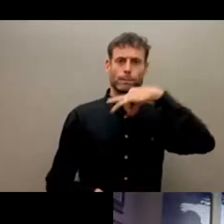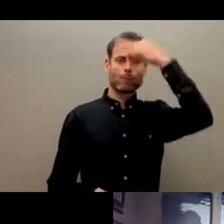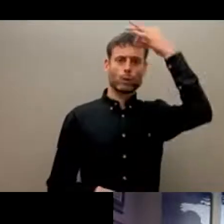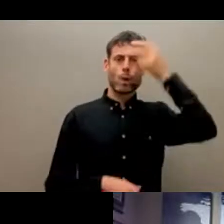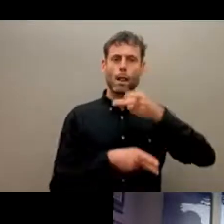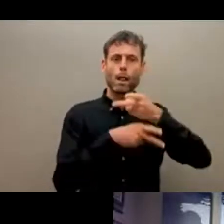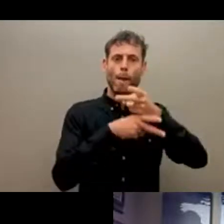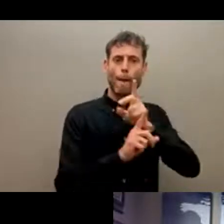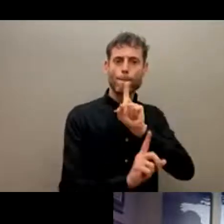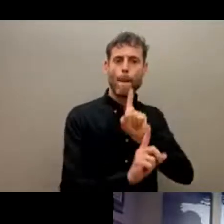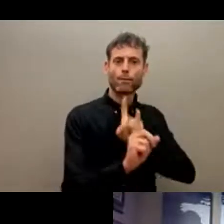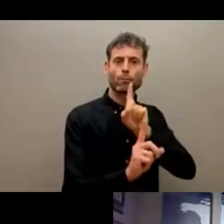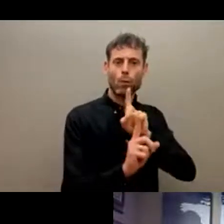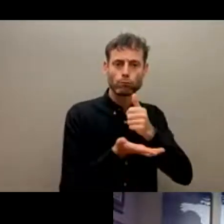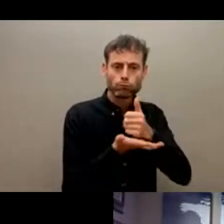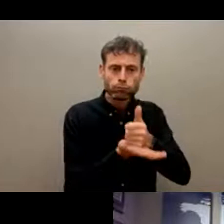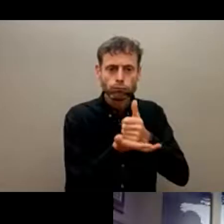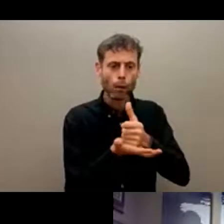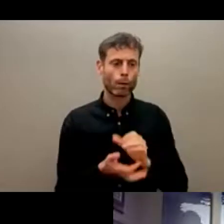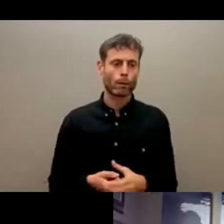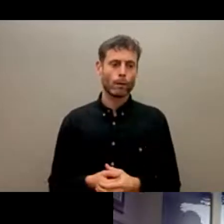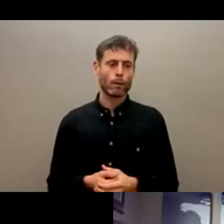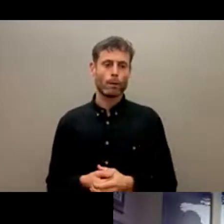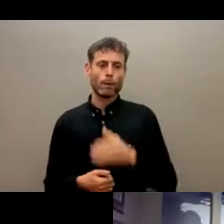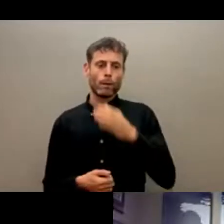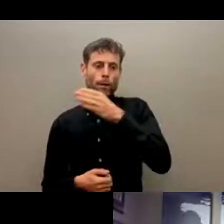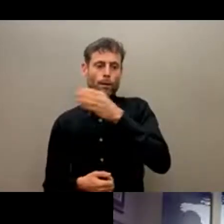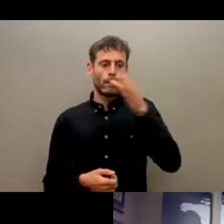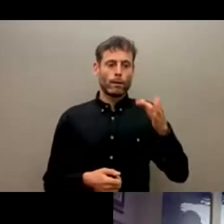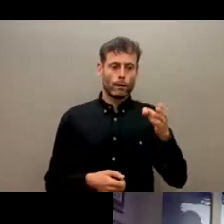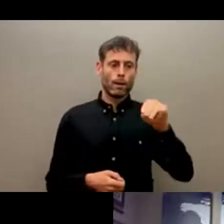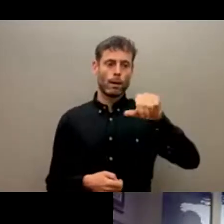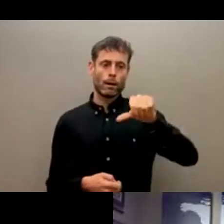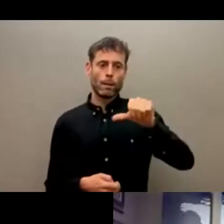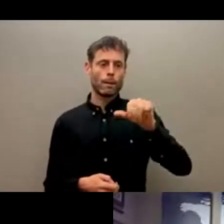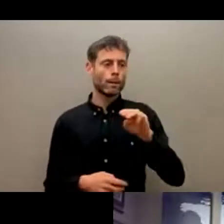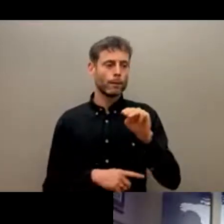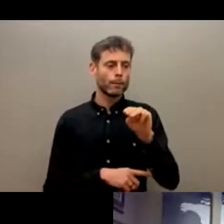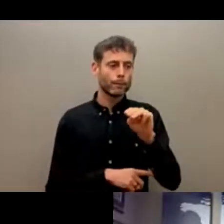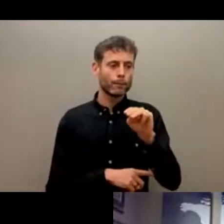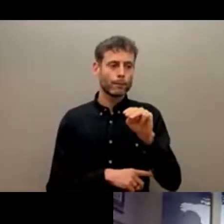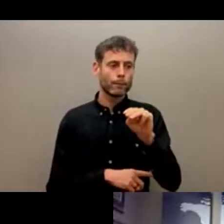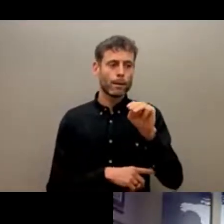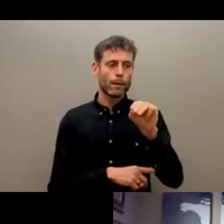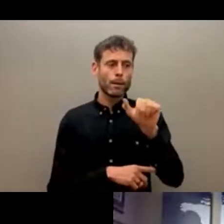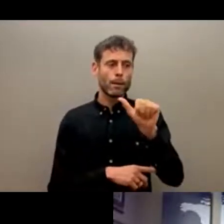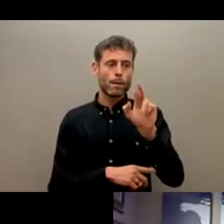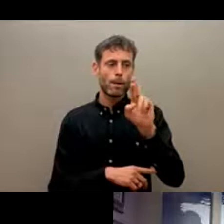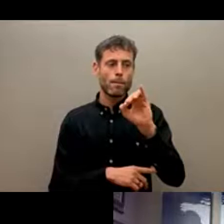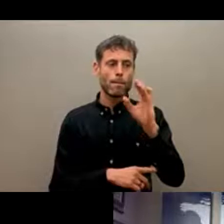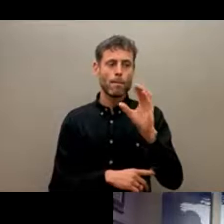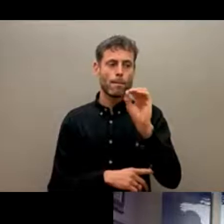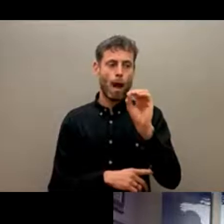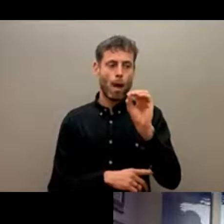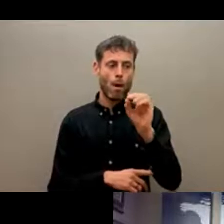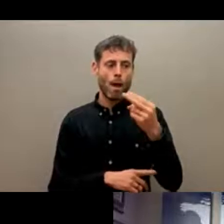Heinonen. I'm really battling with our Finnish pronunciations this morning. Abilis Foundation based